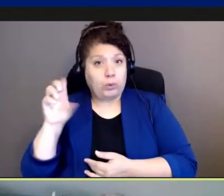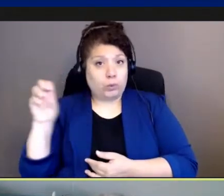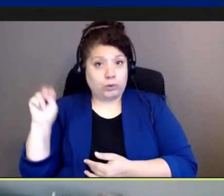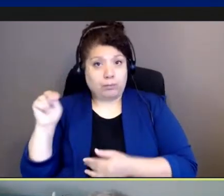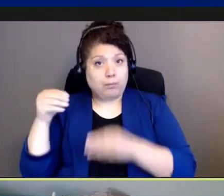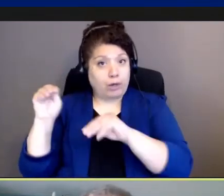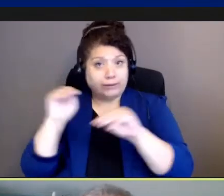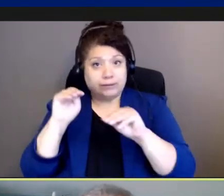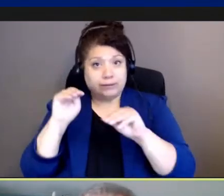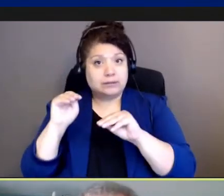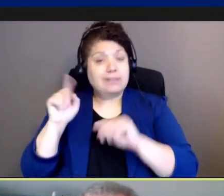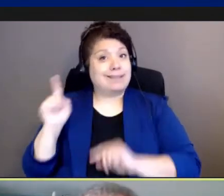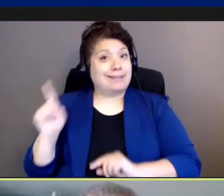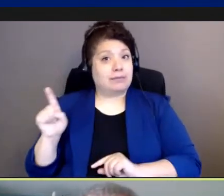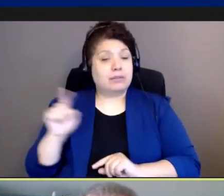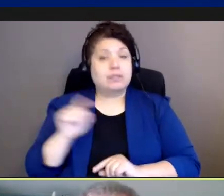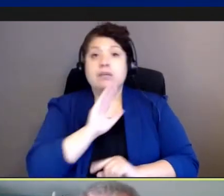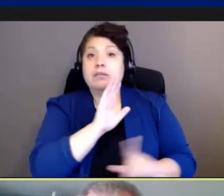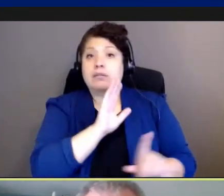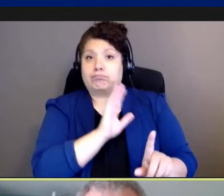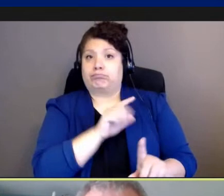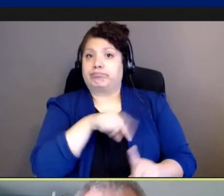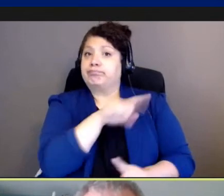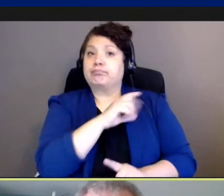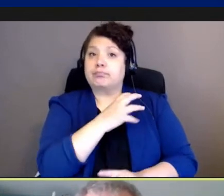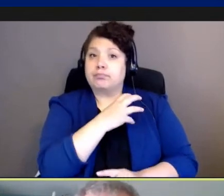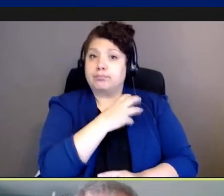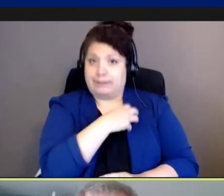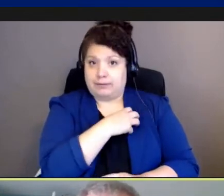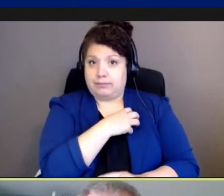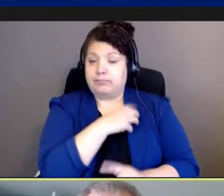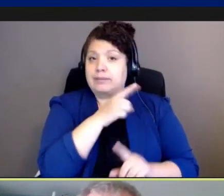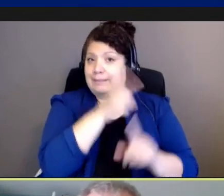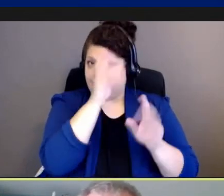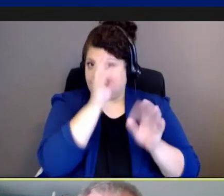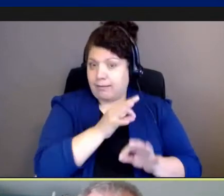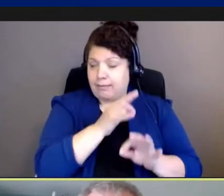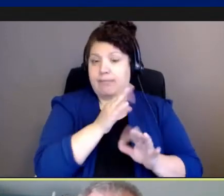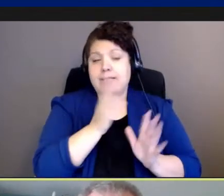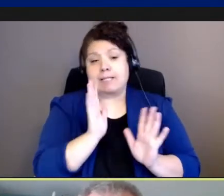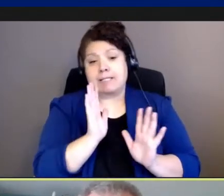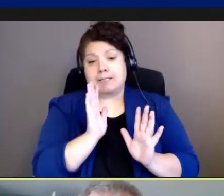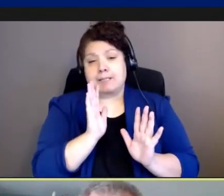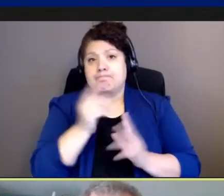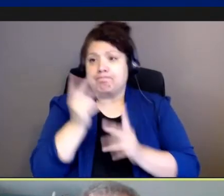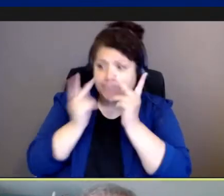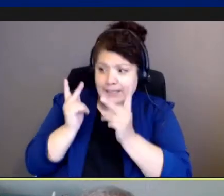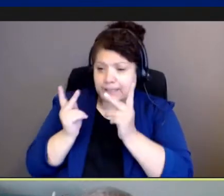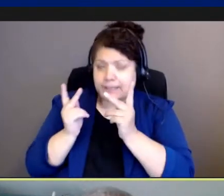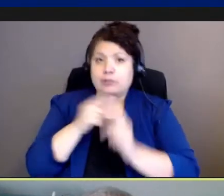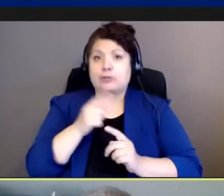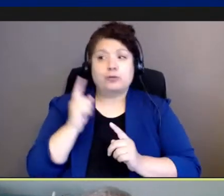they made a decision based on what they saw and what they heard not to lay a charge.